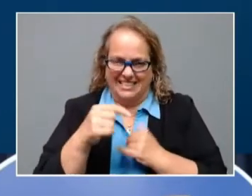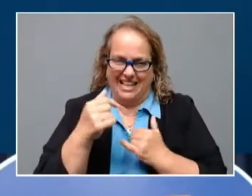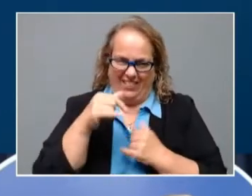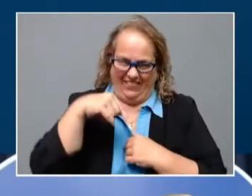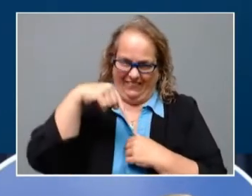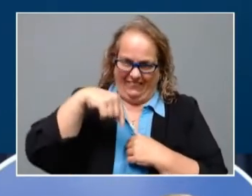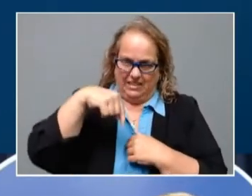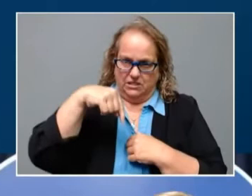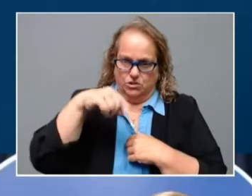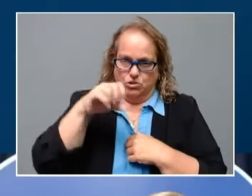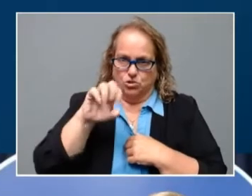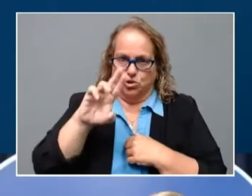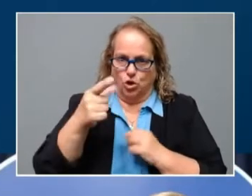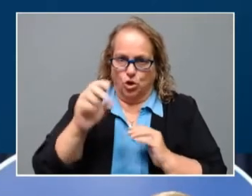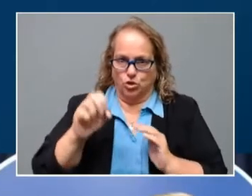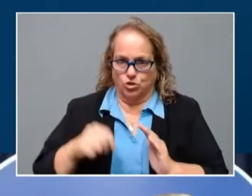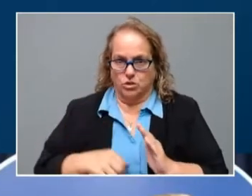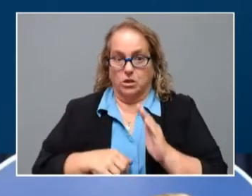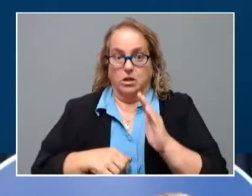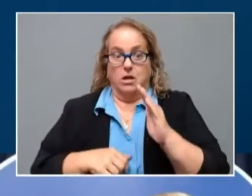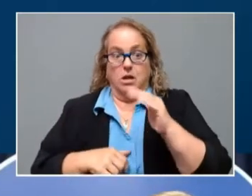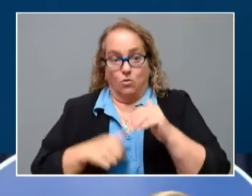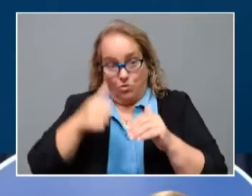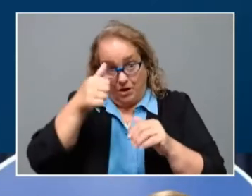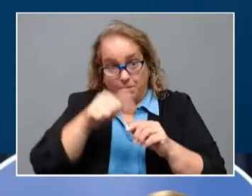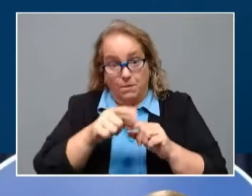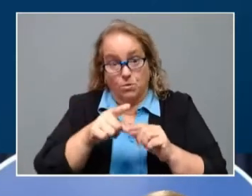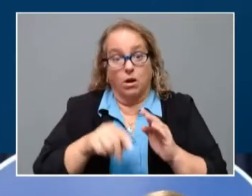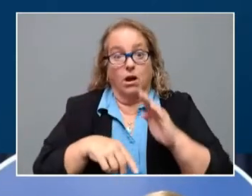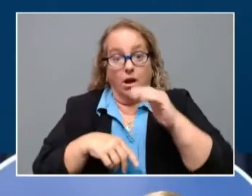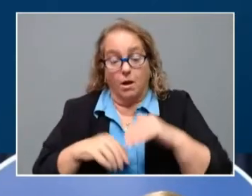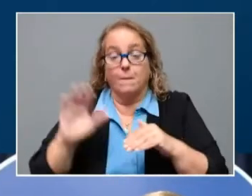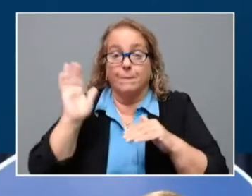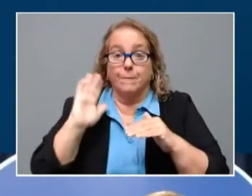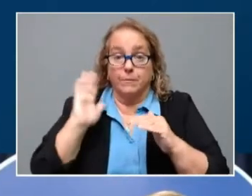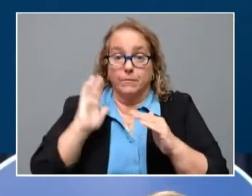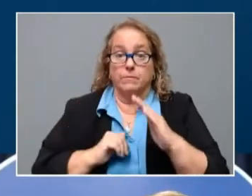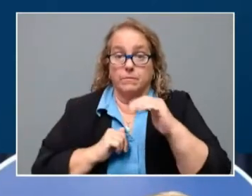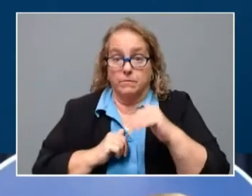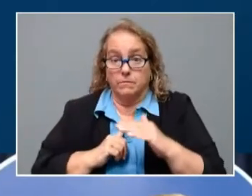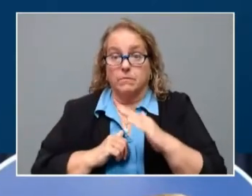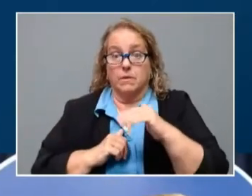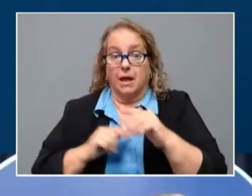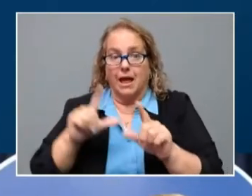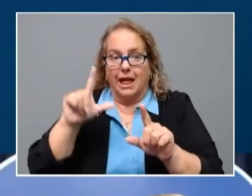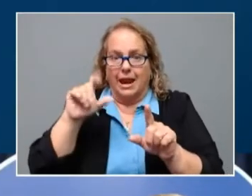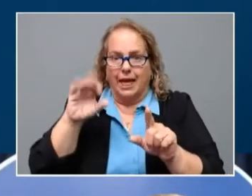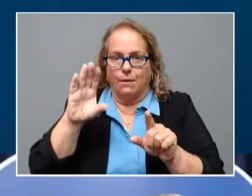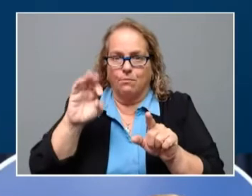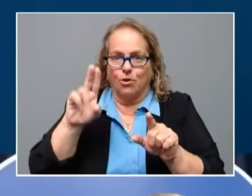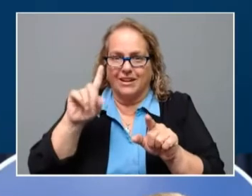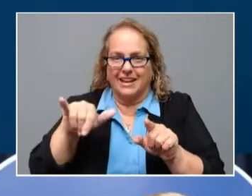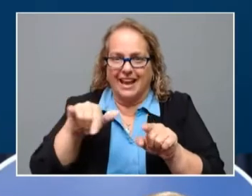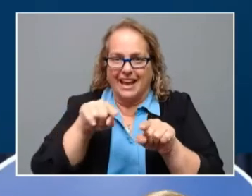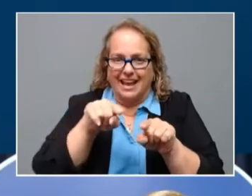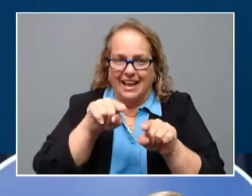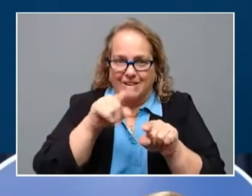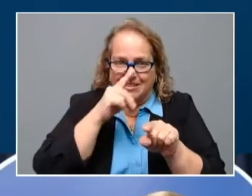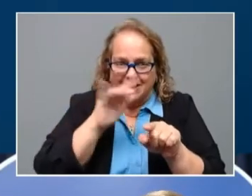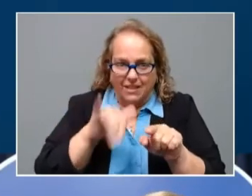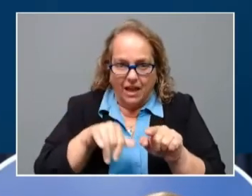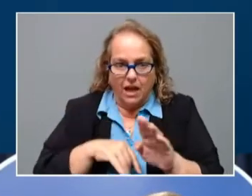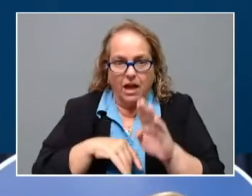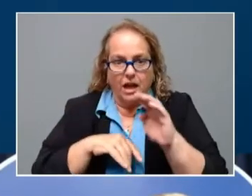Remember, the up and down week was Labor Day, and we don't think that we think that